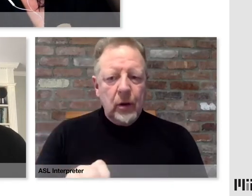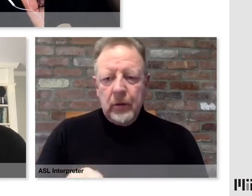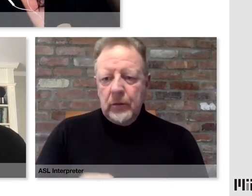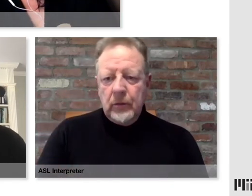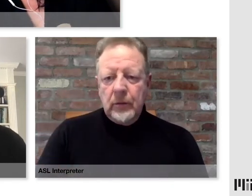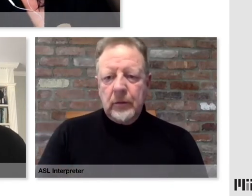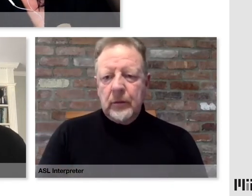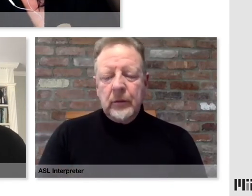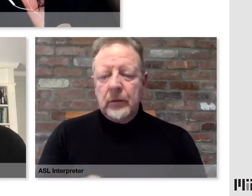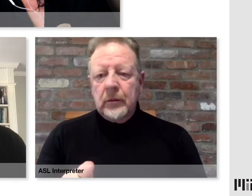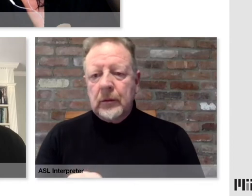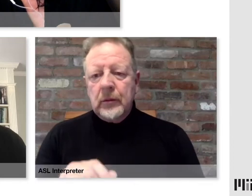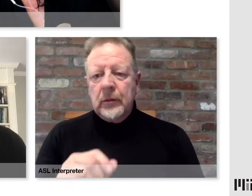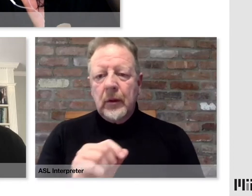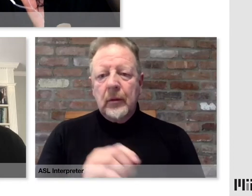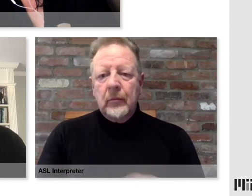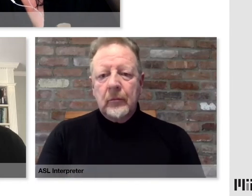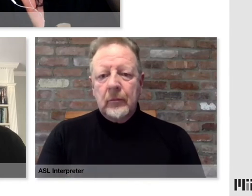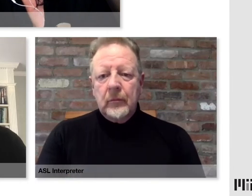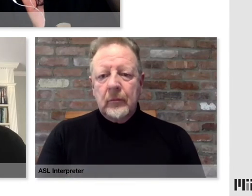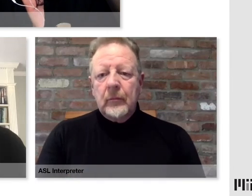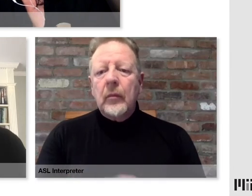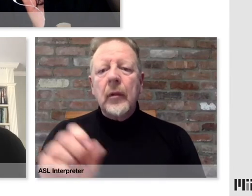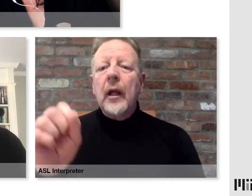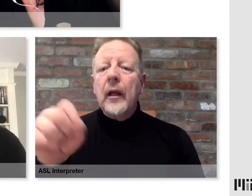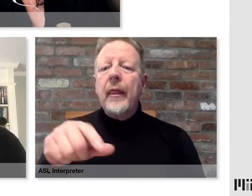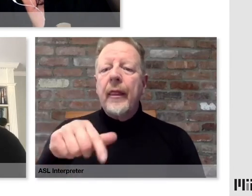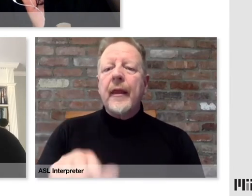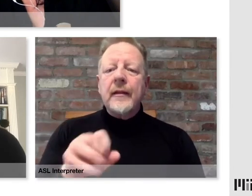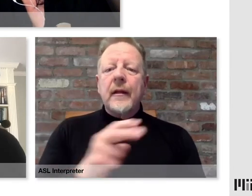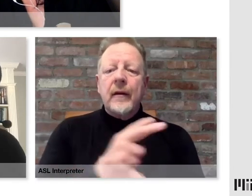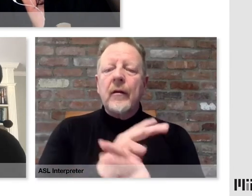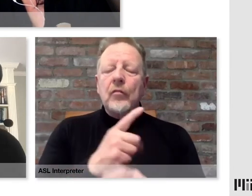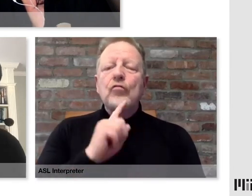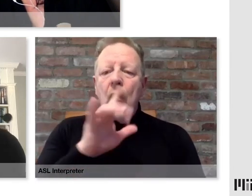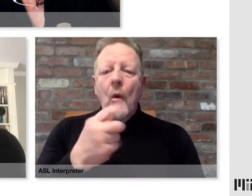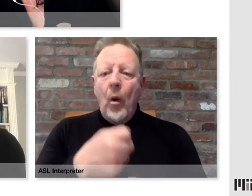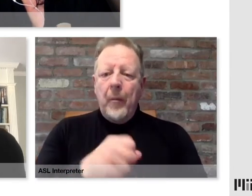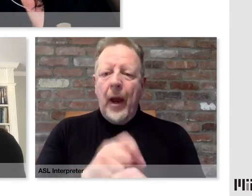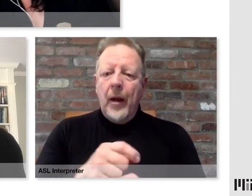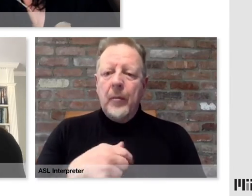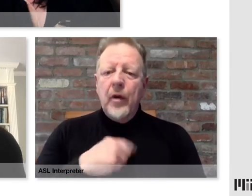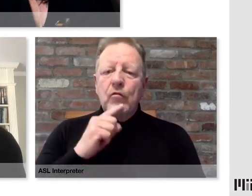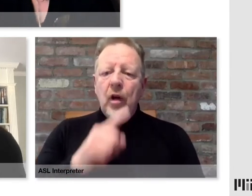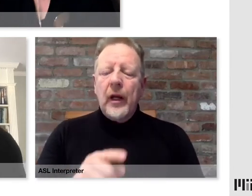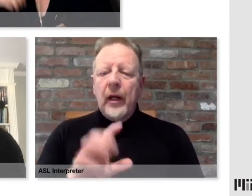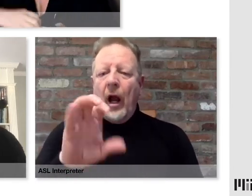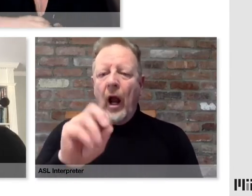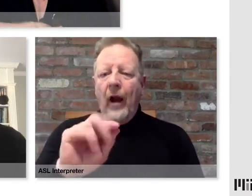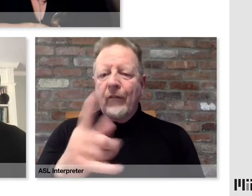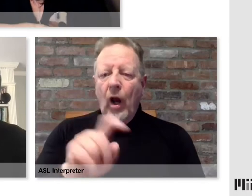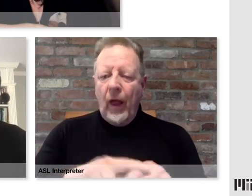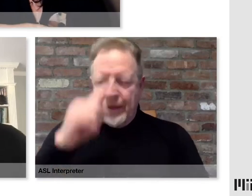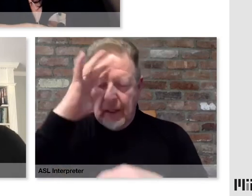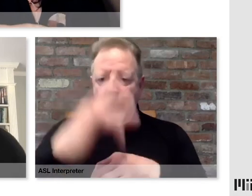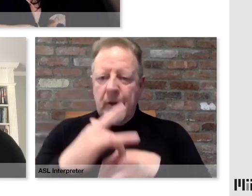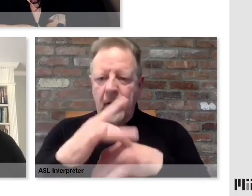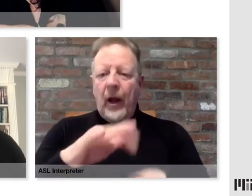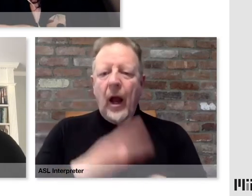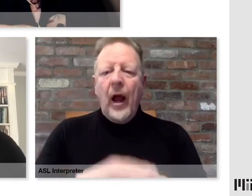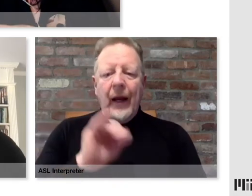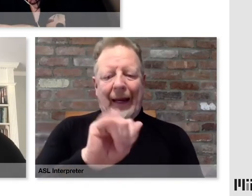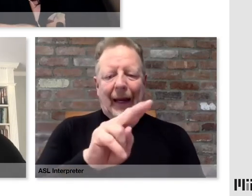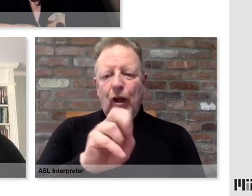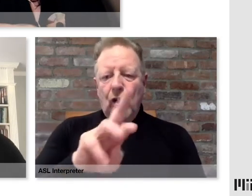Exactly. Two things come to mind. Yeah, I mean, this is really what made me converge on this obsessively on interglot. You